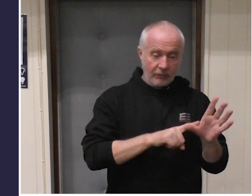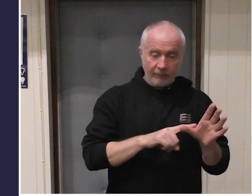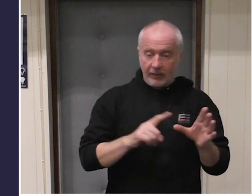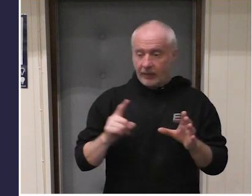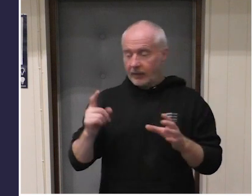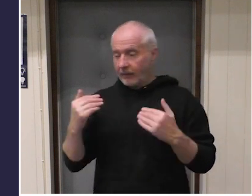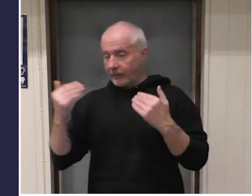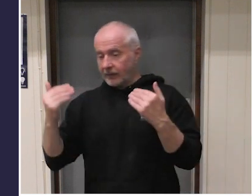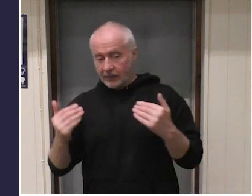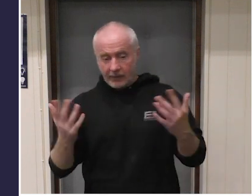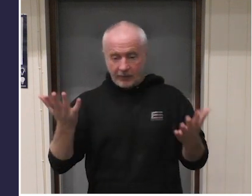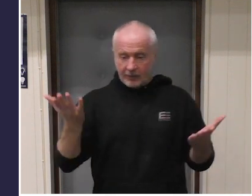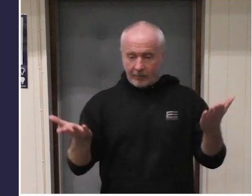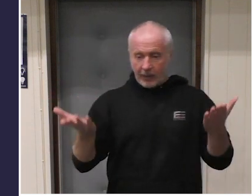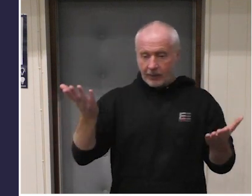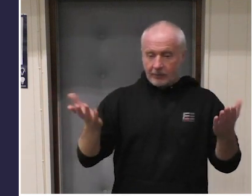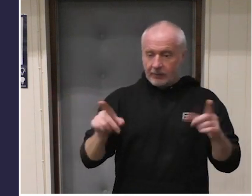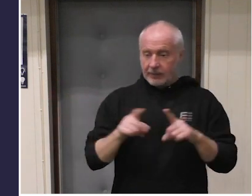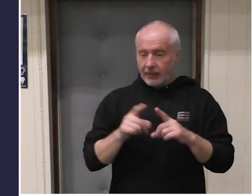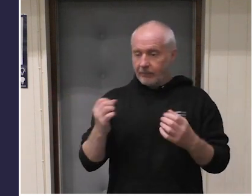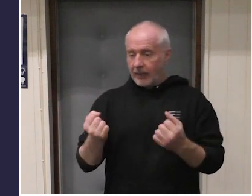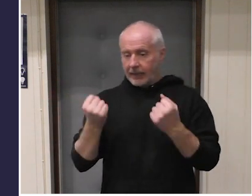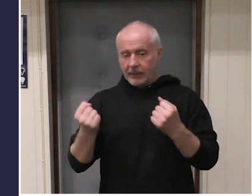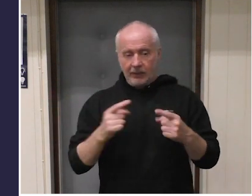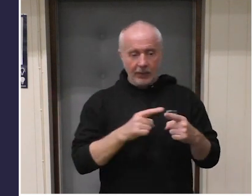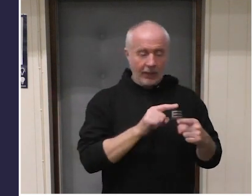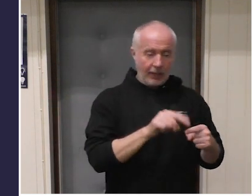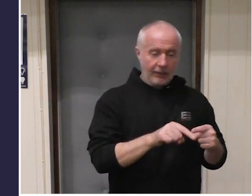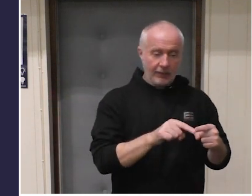between energy and entropy, thermodynamic entropy.